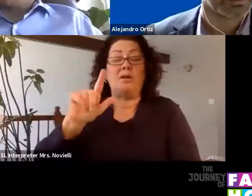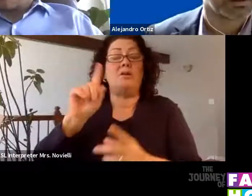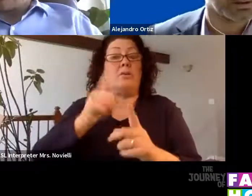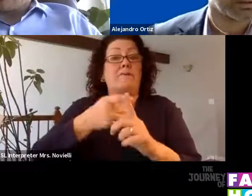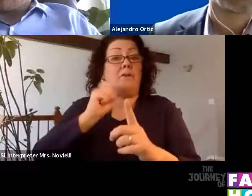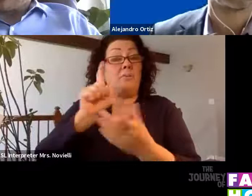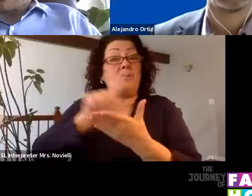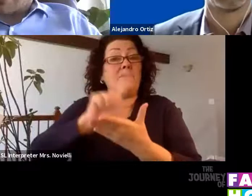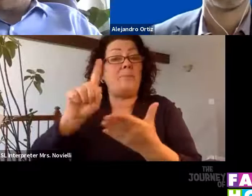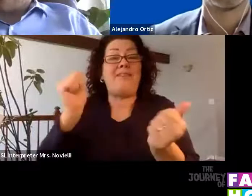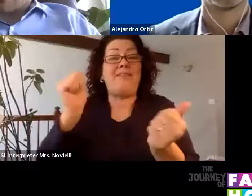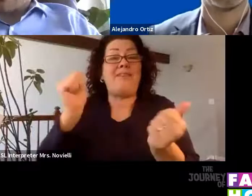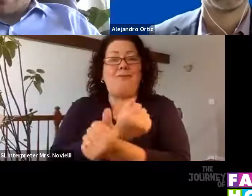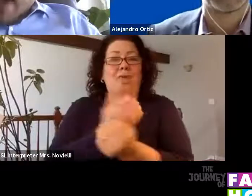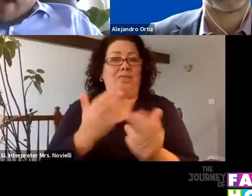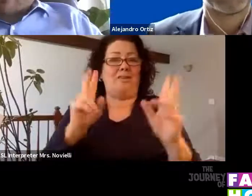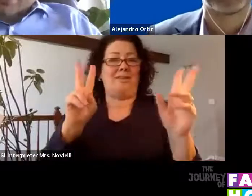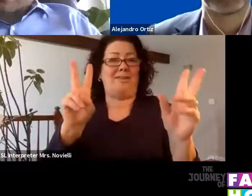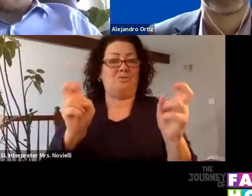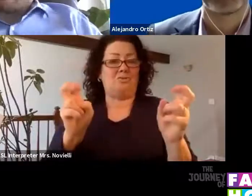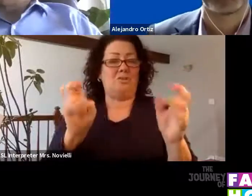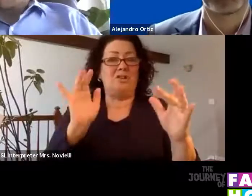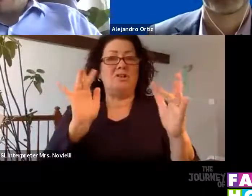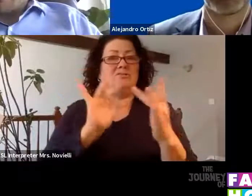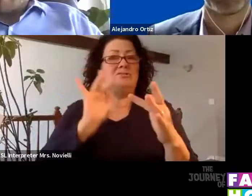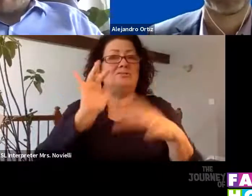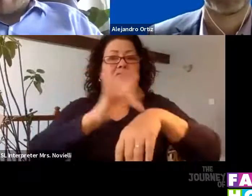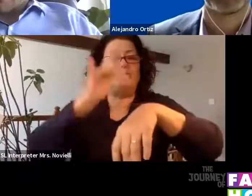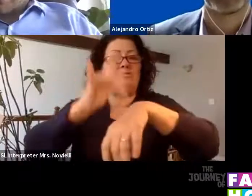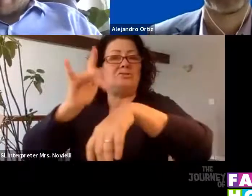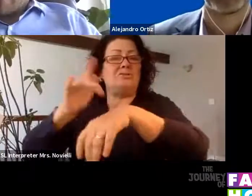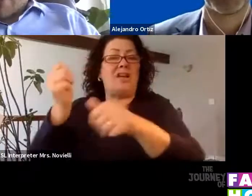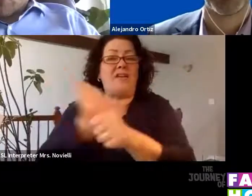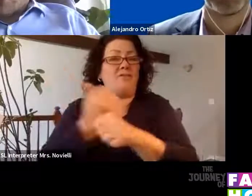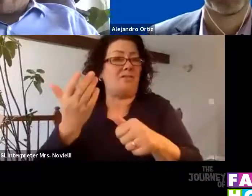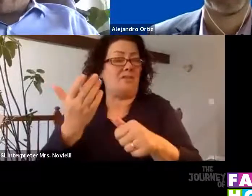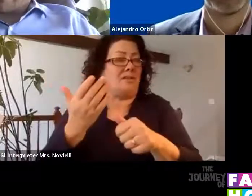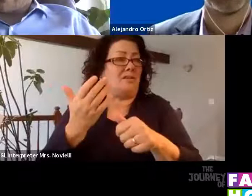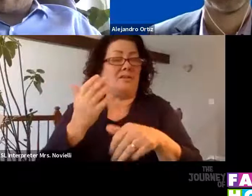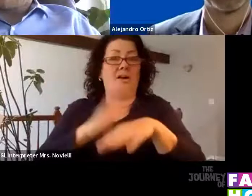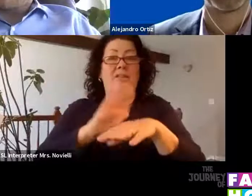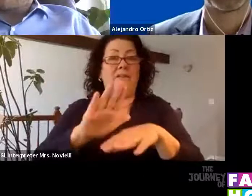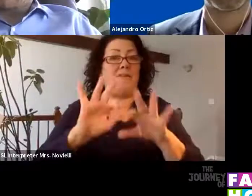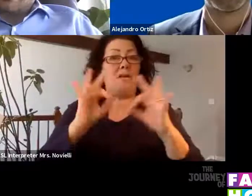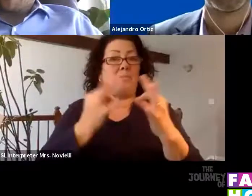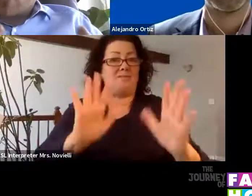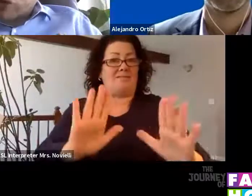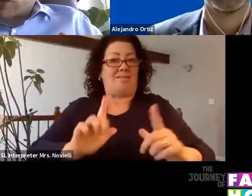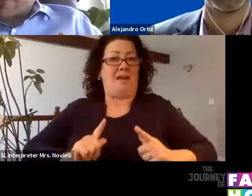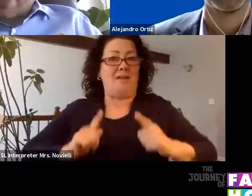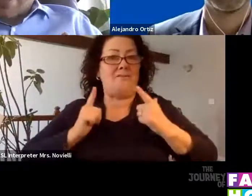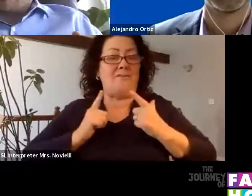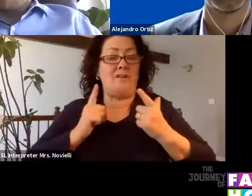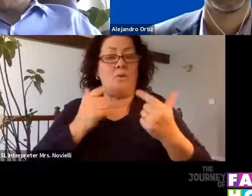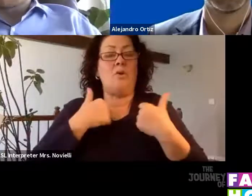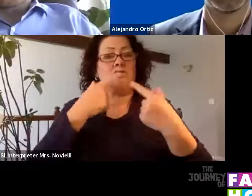an everything issue that really touches upon every single facet of a family's life. So we feel that combating this